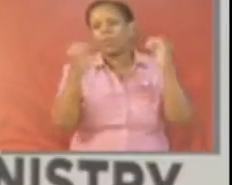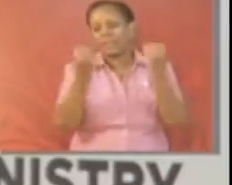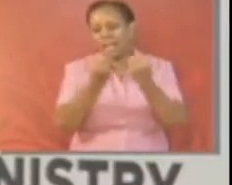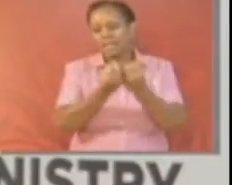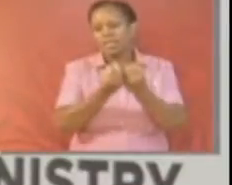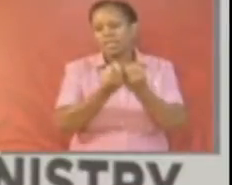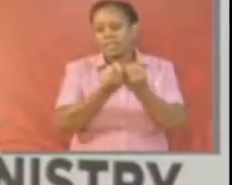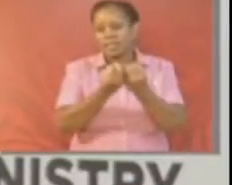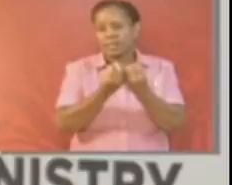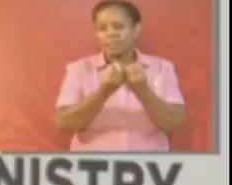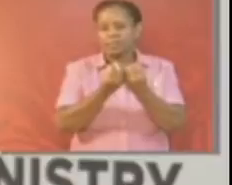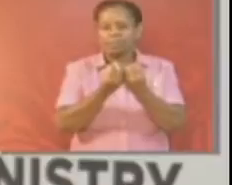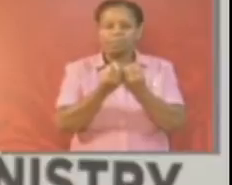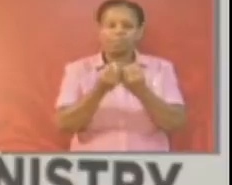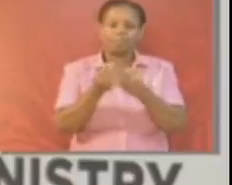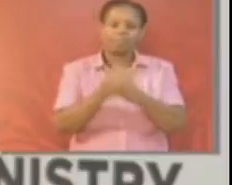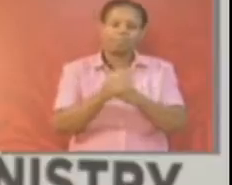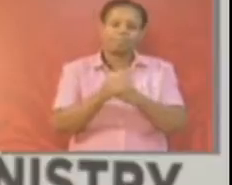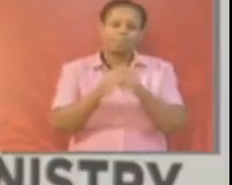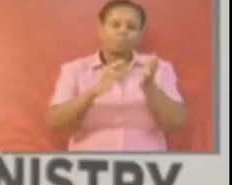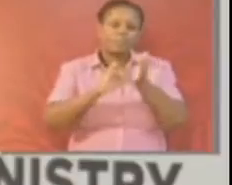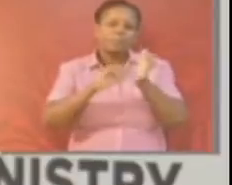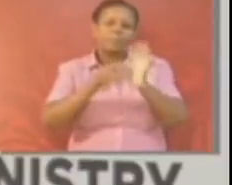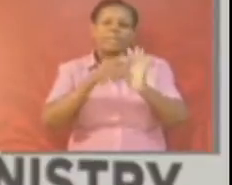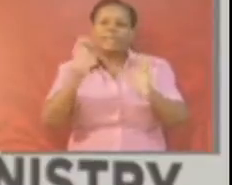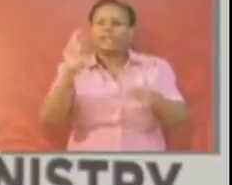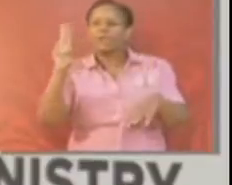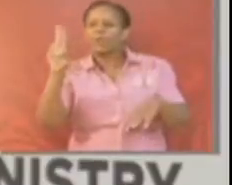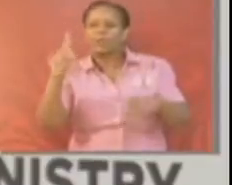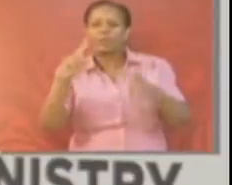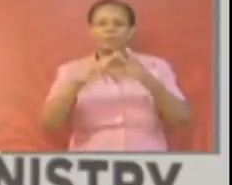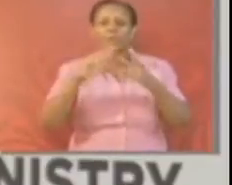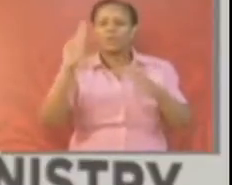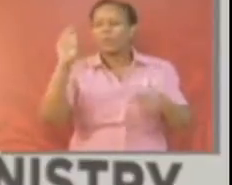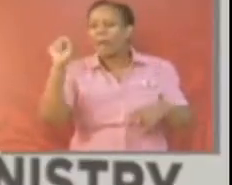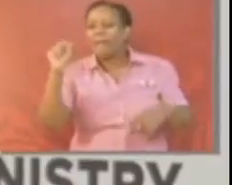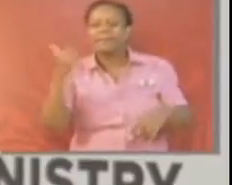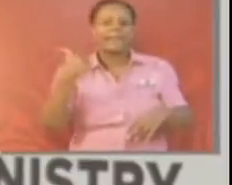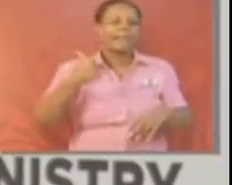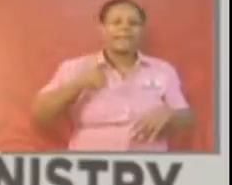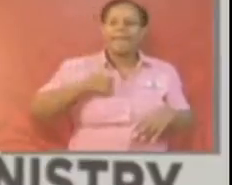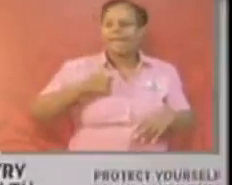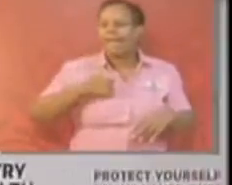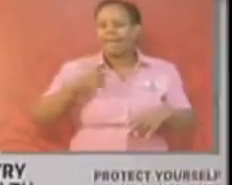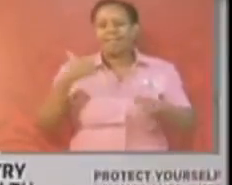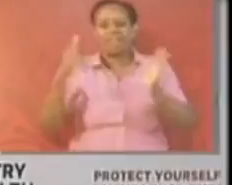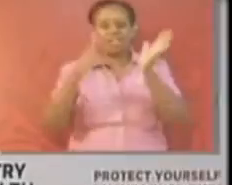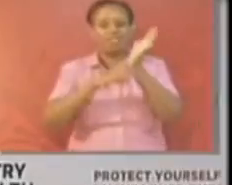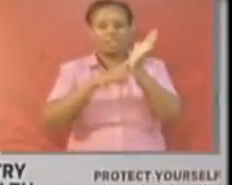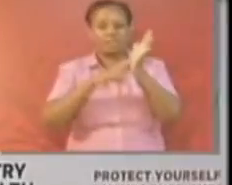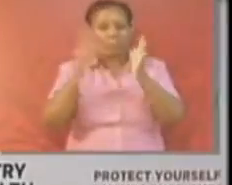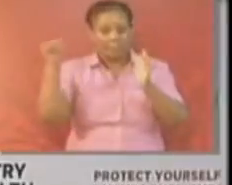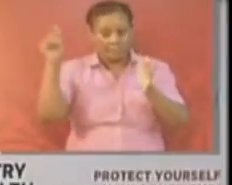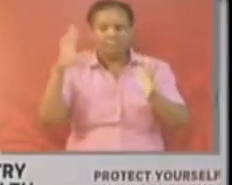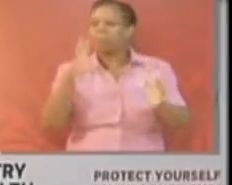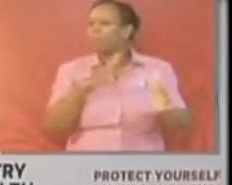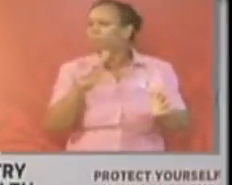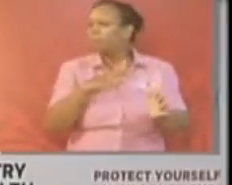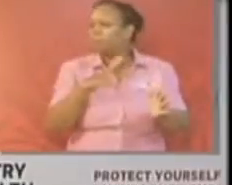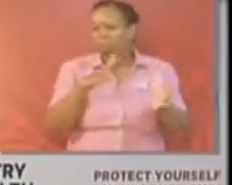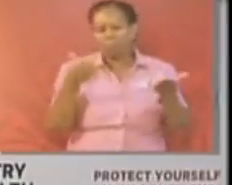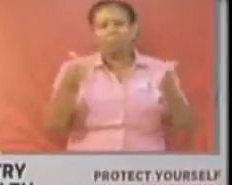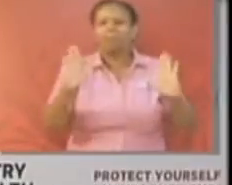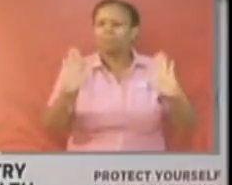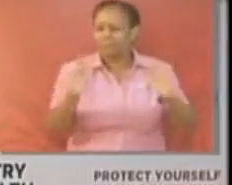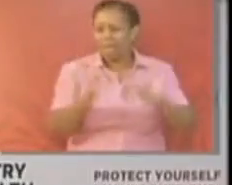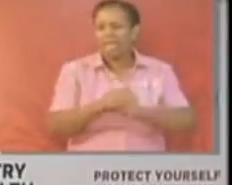well. For example, the EU, US, Canada, those institutions as well. All right. Thank you, CMO and